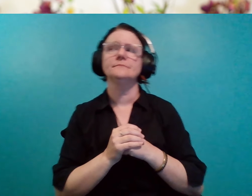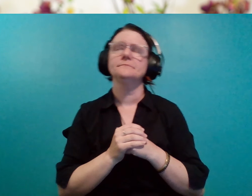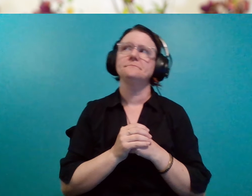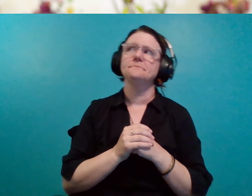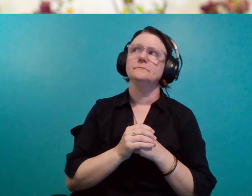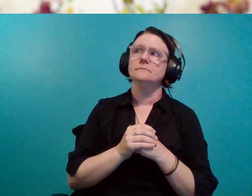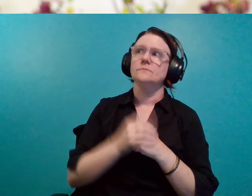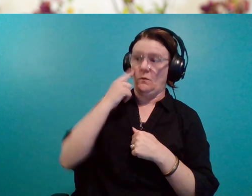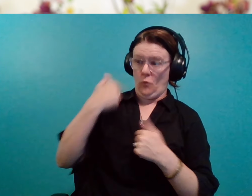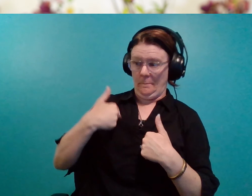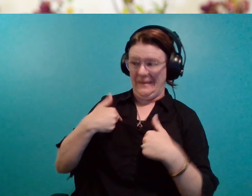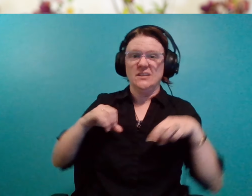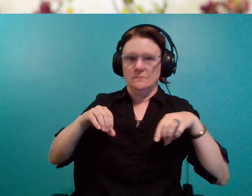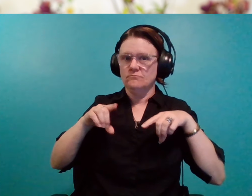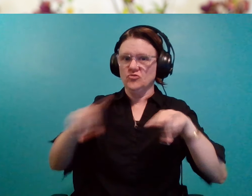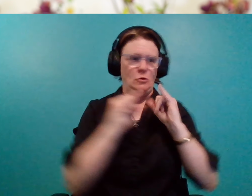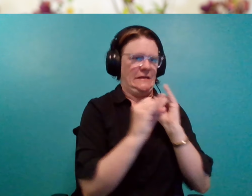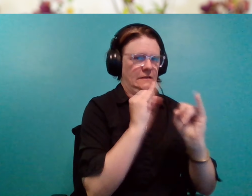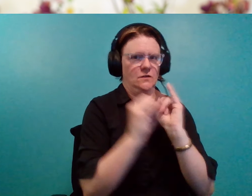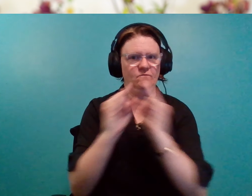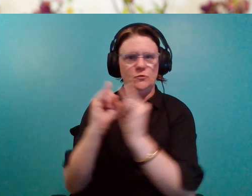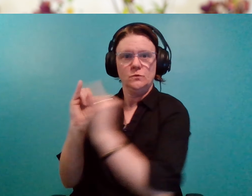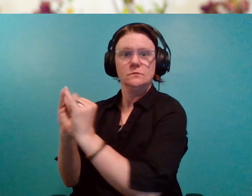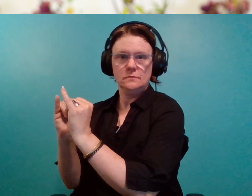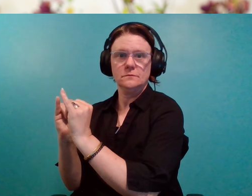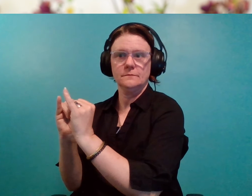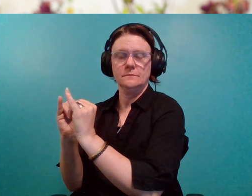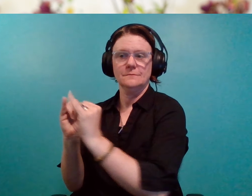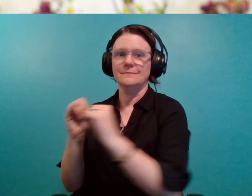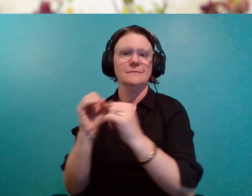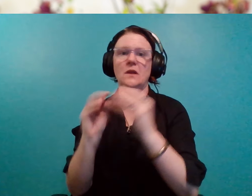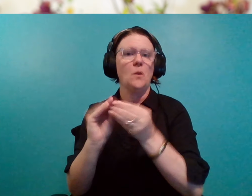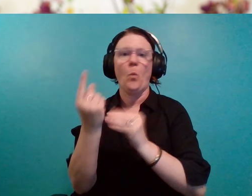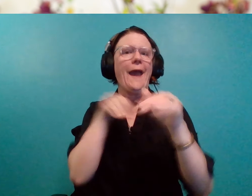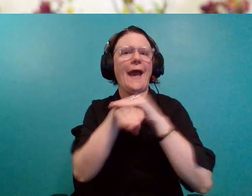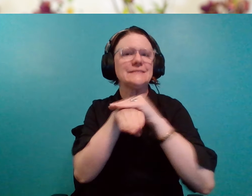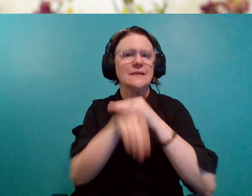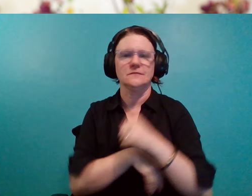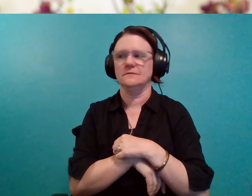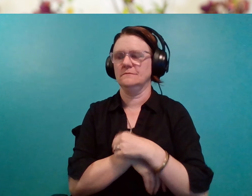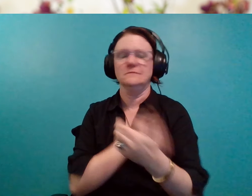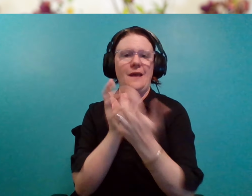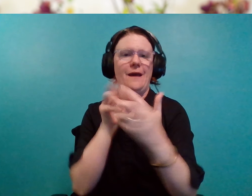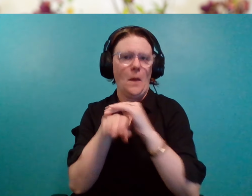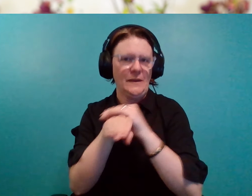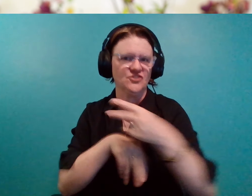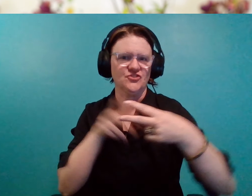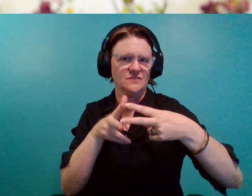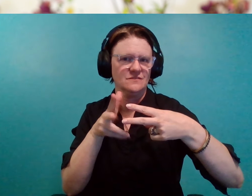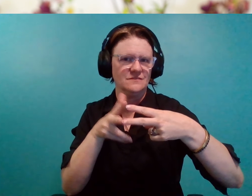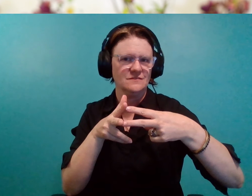What stood out to me the most in these interviews is access and